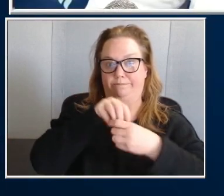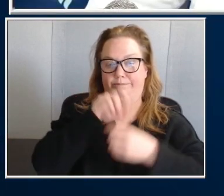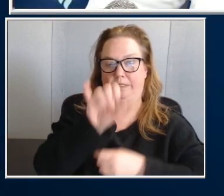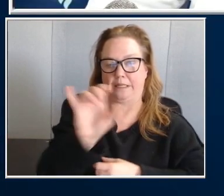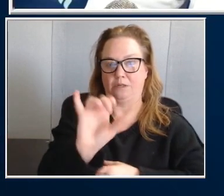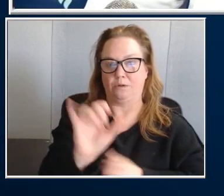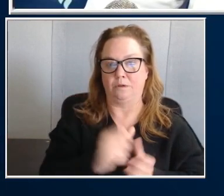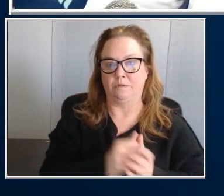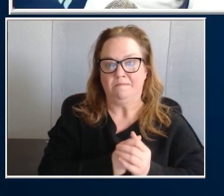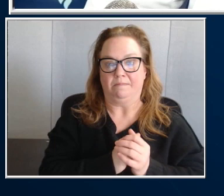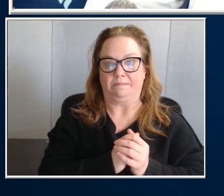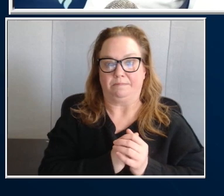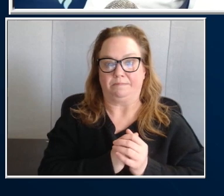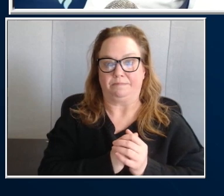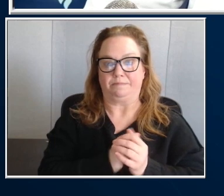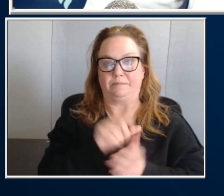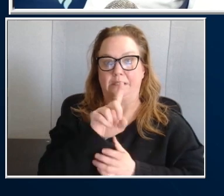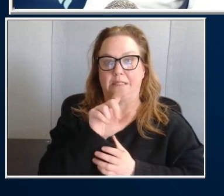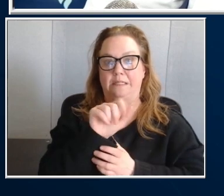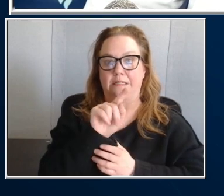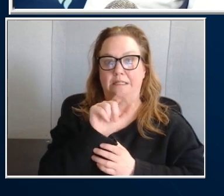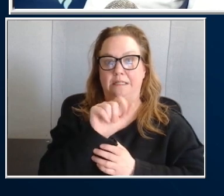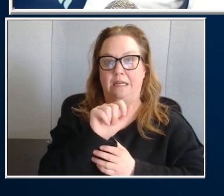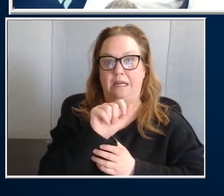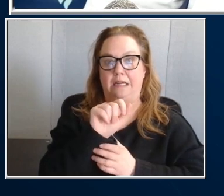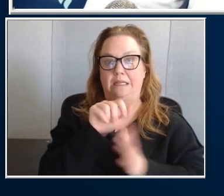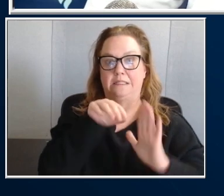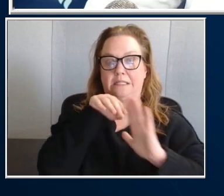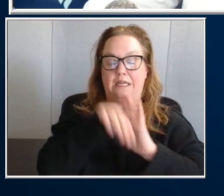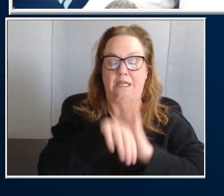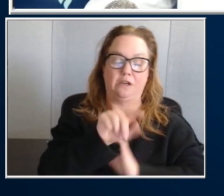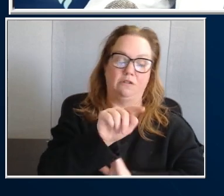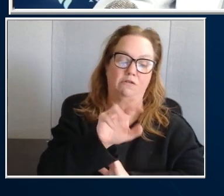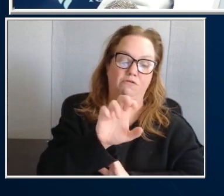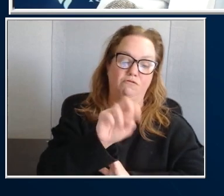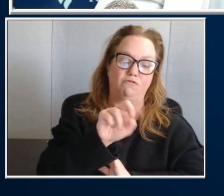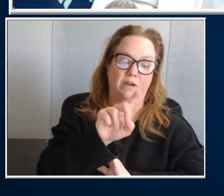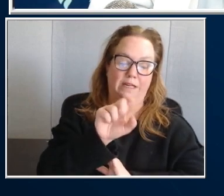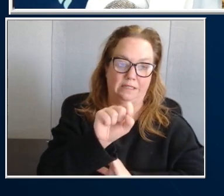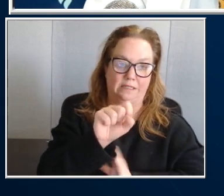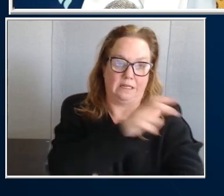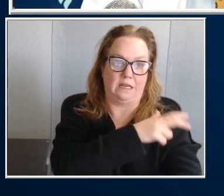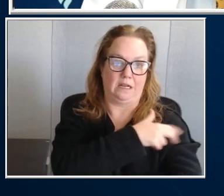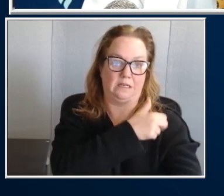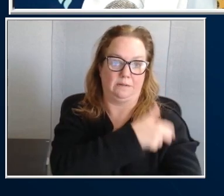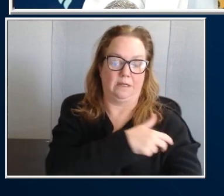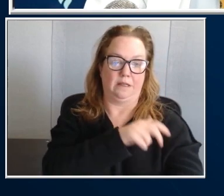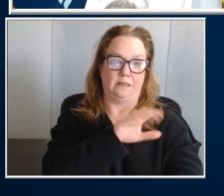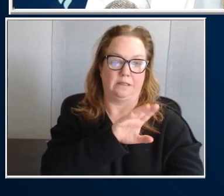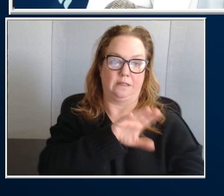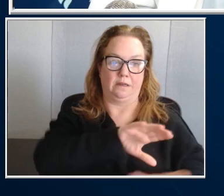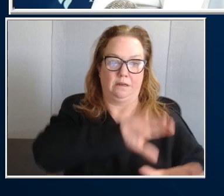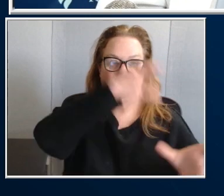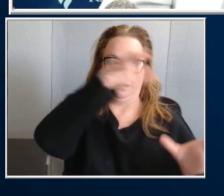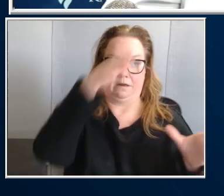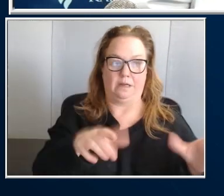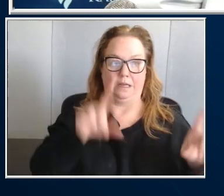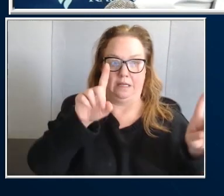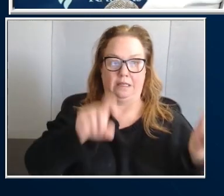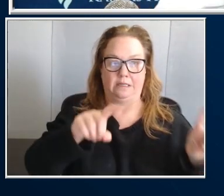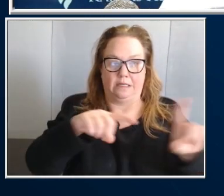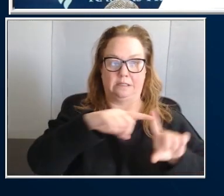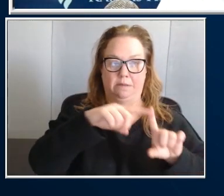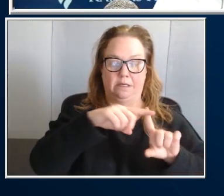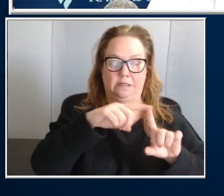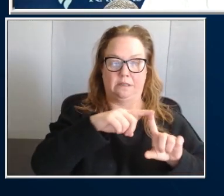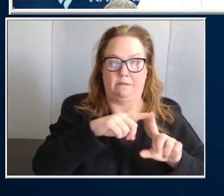Yeah, as I look at the data, we continue to see downward trends in hospitalizations, which I think is now the new bellwether. I don't know what test positivity rate means anymore,